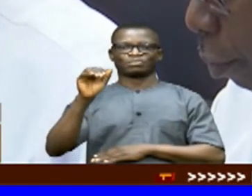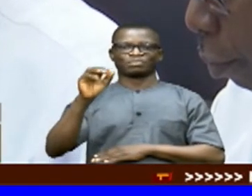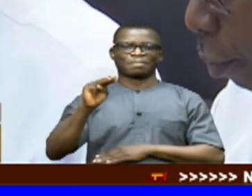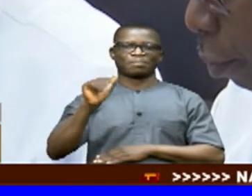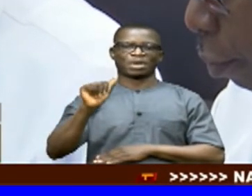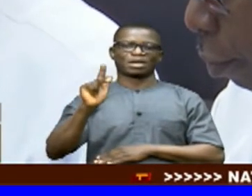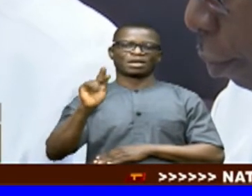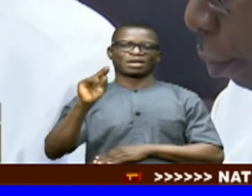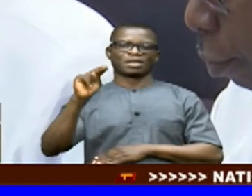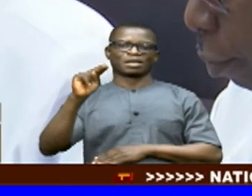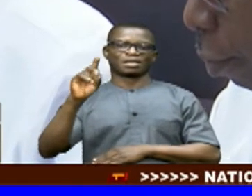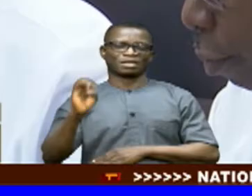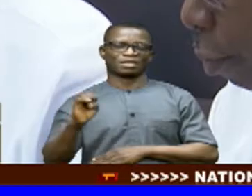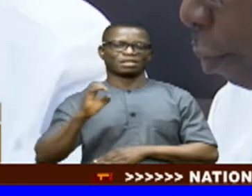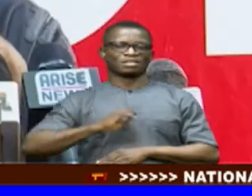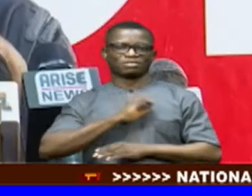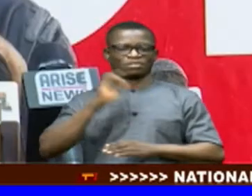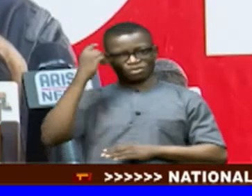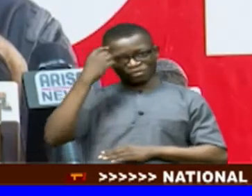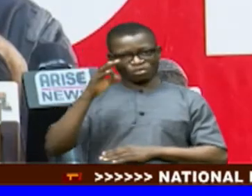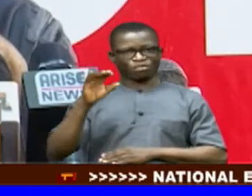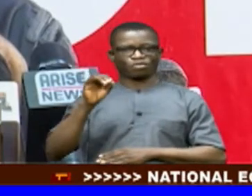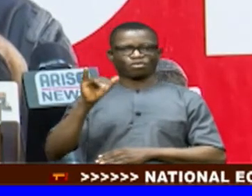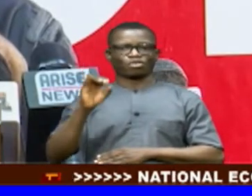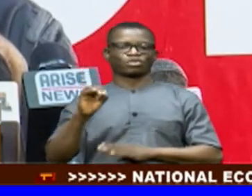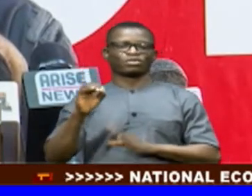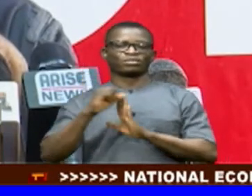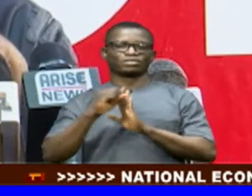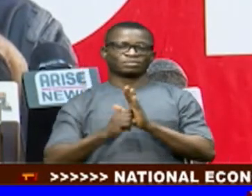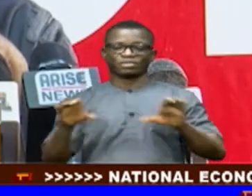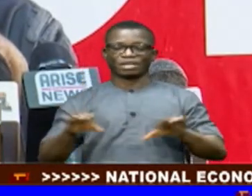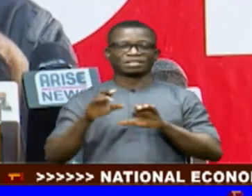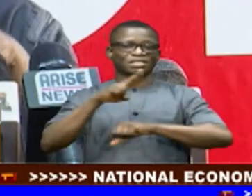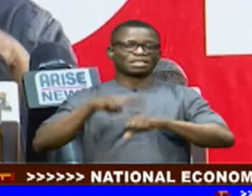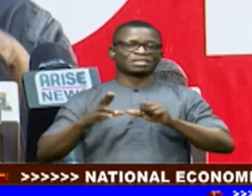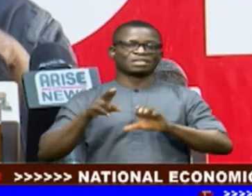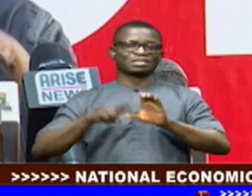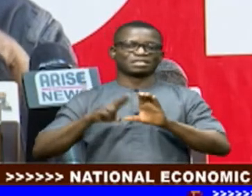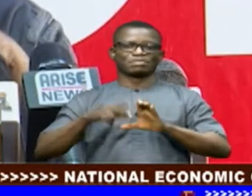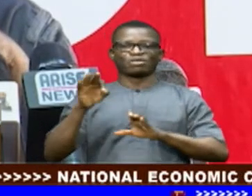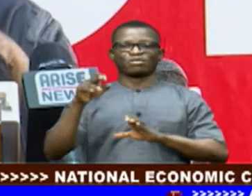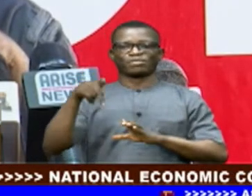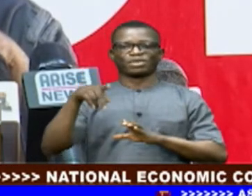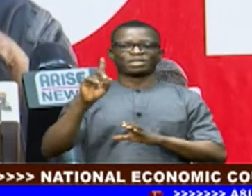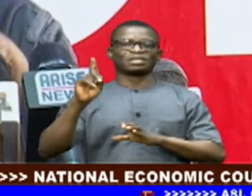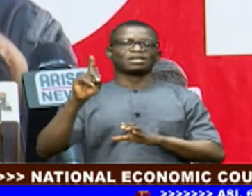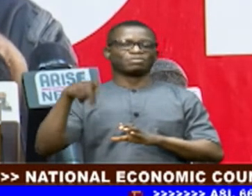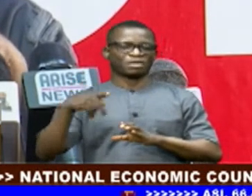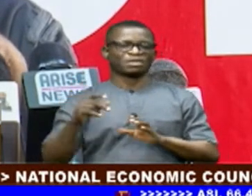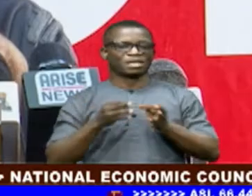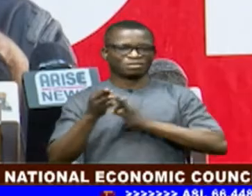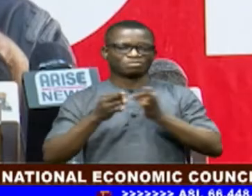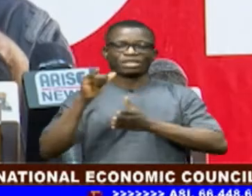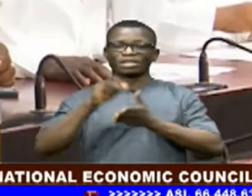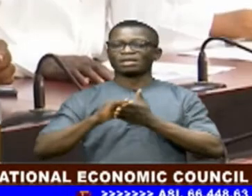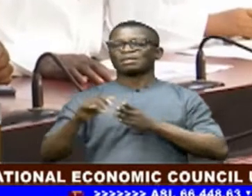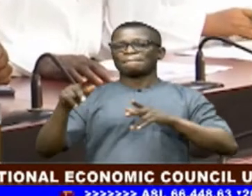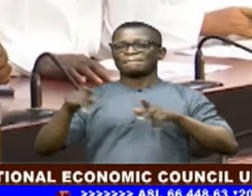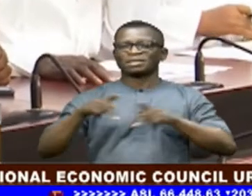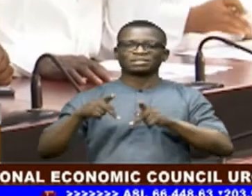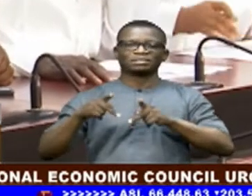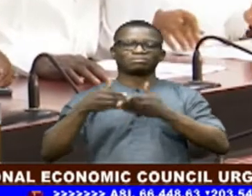Abiodun-Makinde, the Executive Governor for your state. The acting national chairman of the PDP, Ambassador Umar Ilya Adamagum, explained that the party's